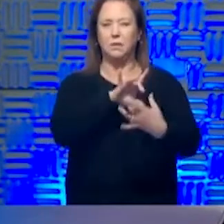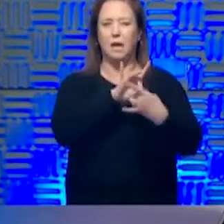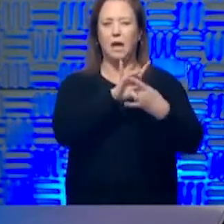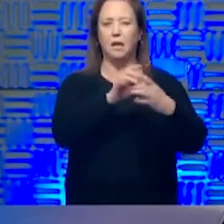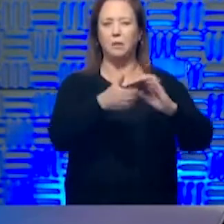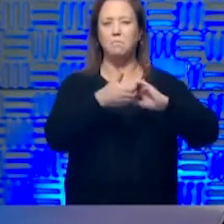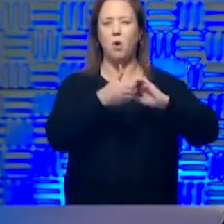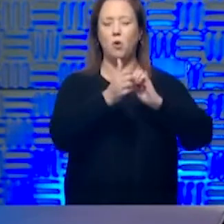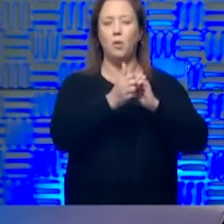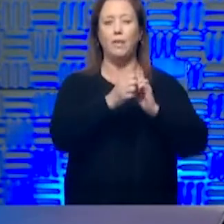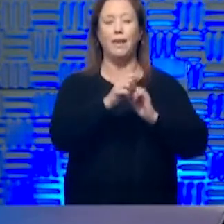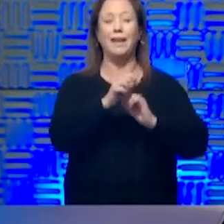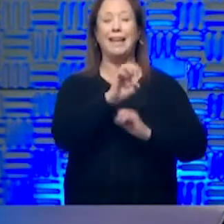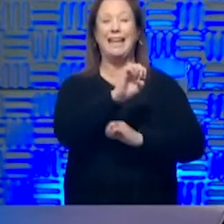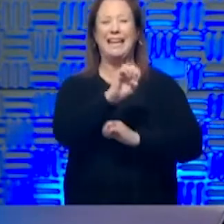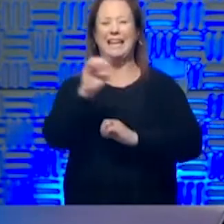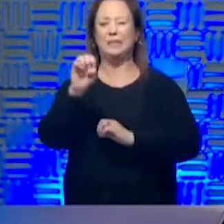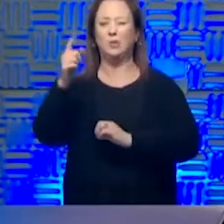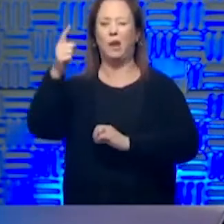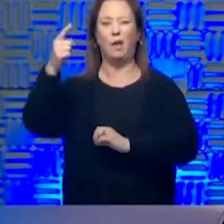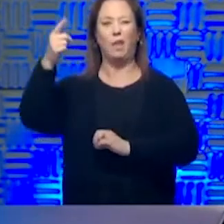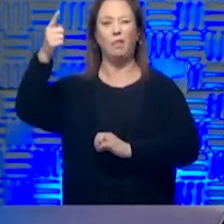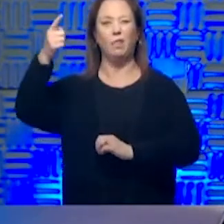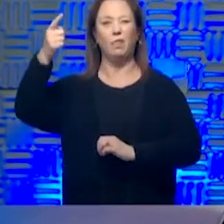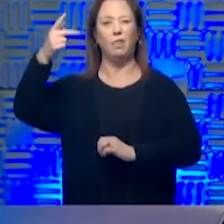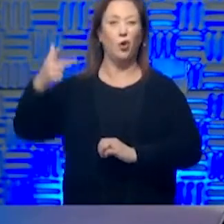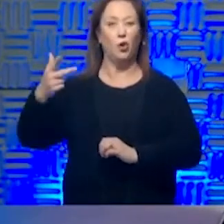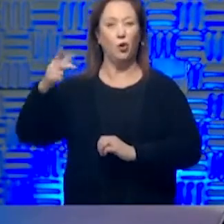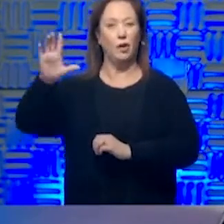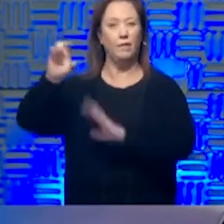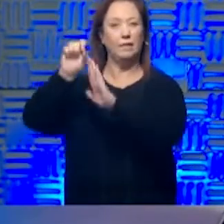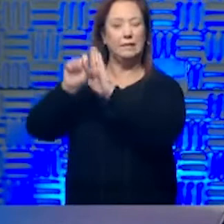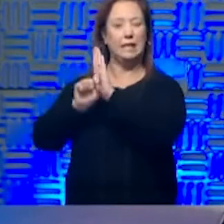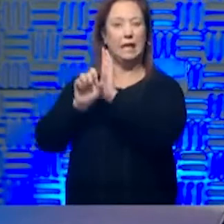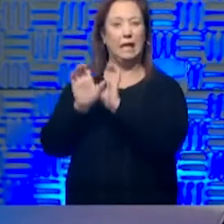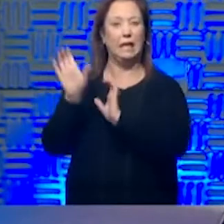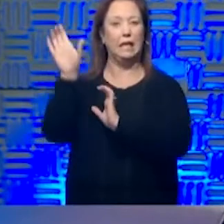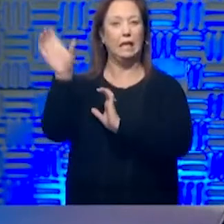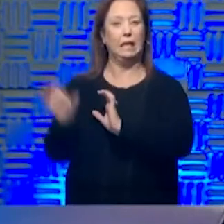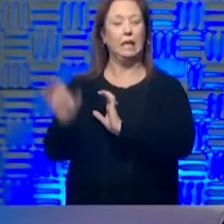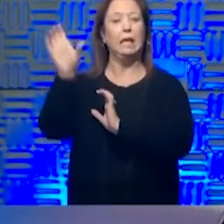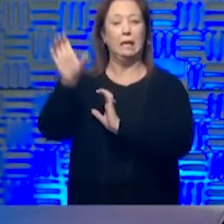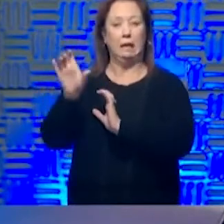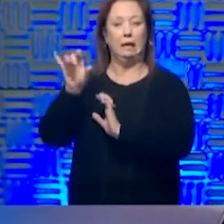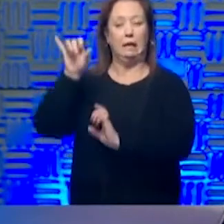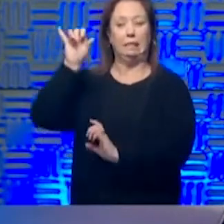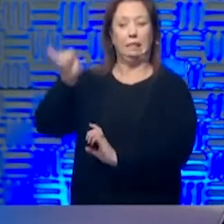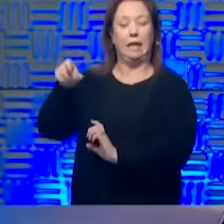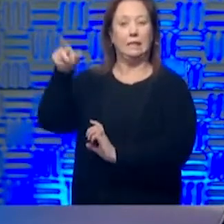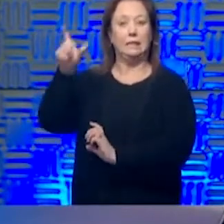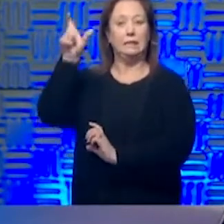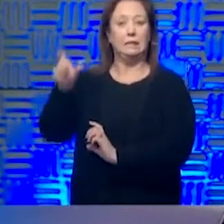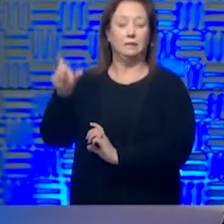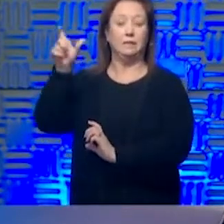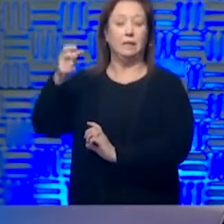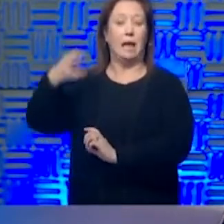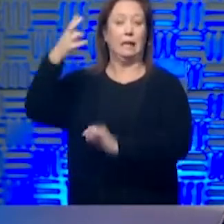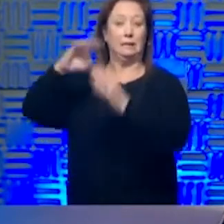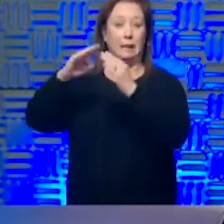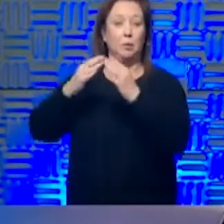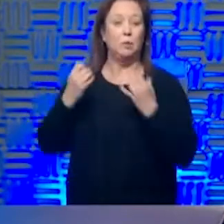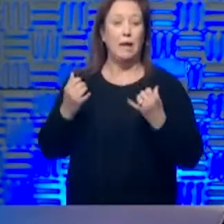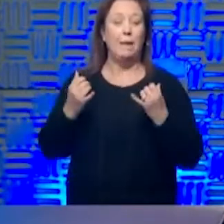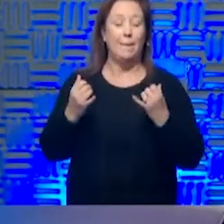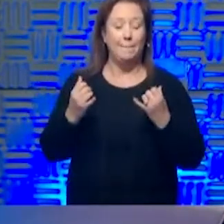pretty much the eastern 1/3 of the state is actually where the highest numbers are right